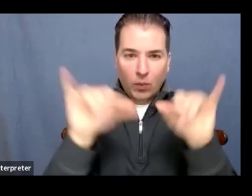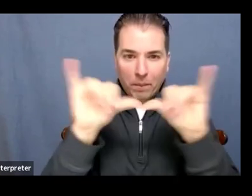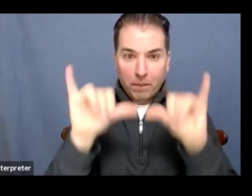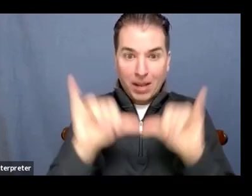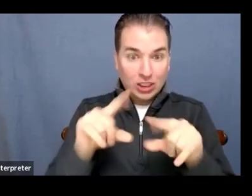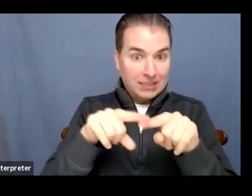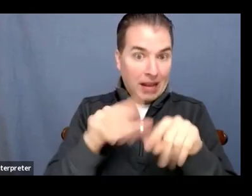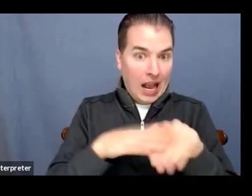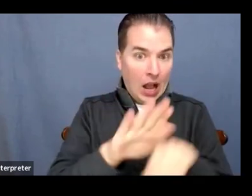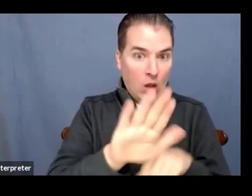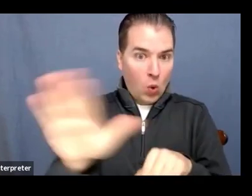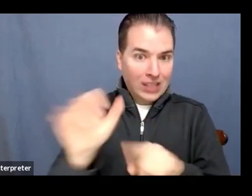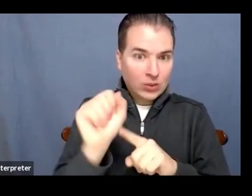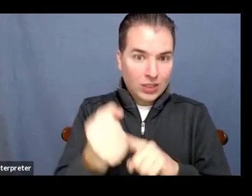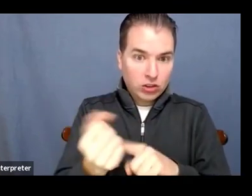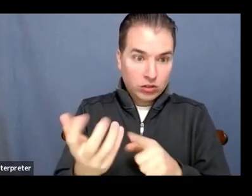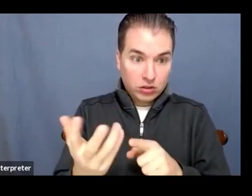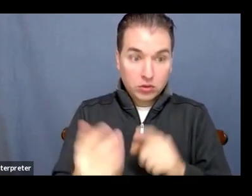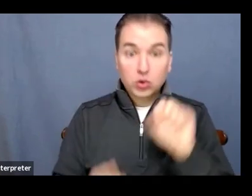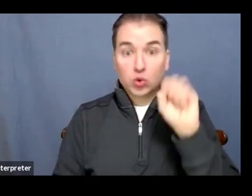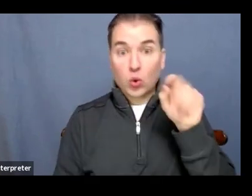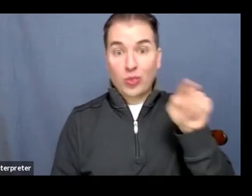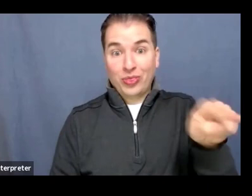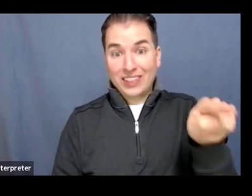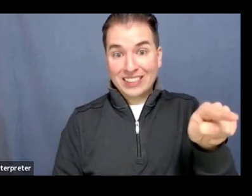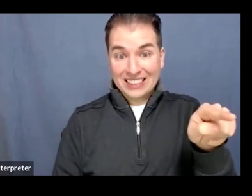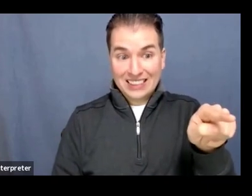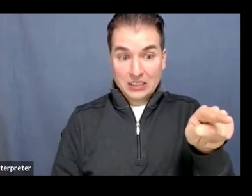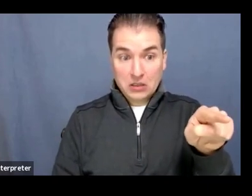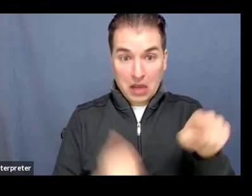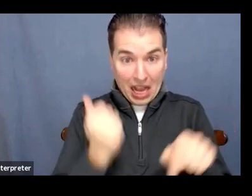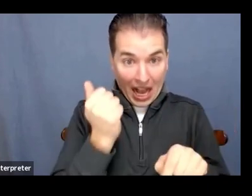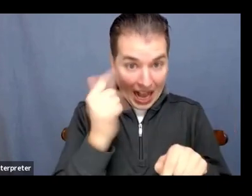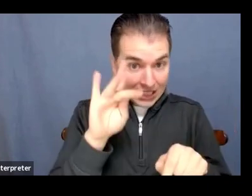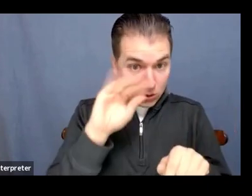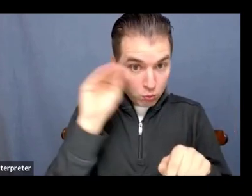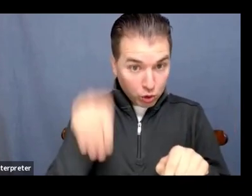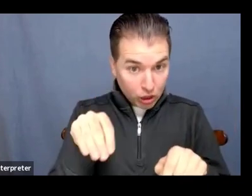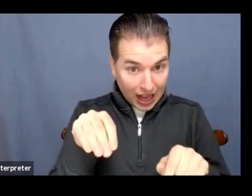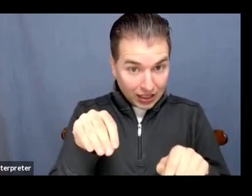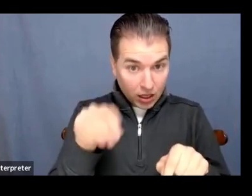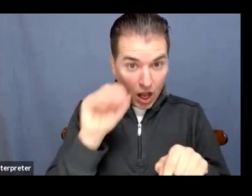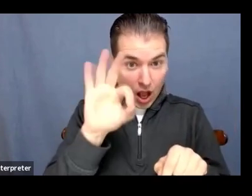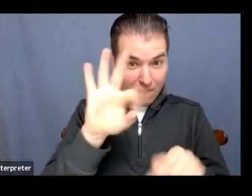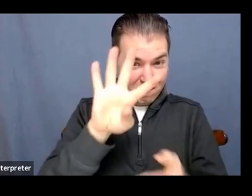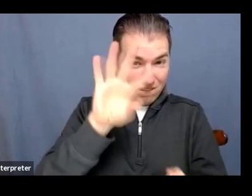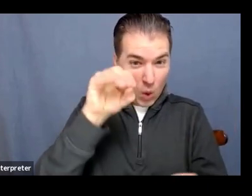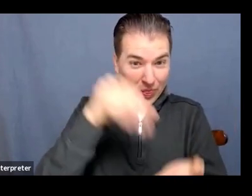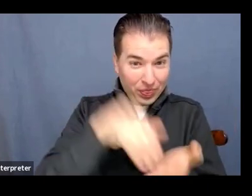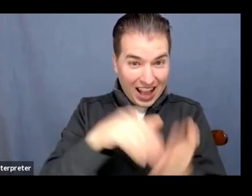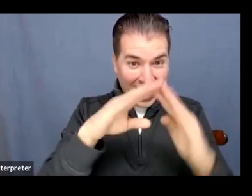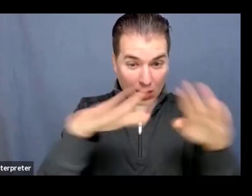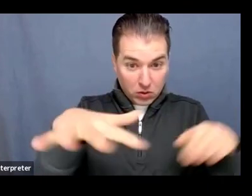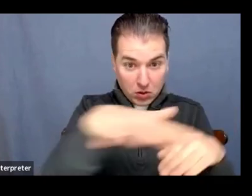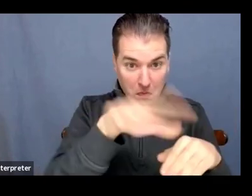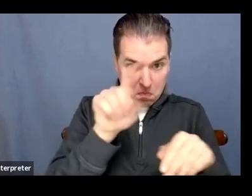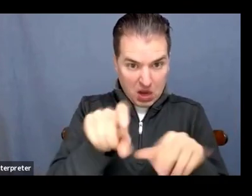goals. So in this case, certainly seems realistic to get an 18% market share.